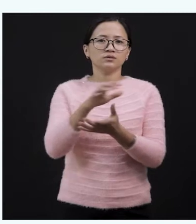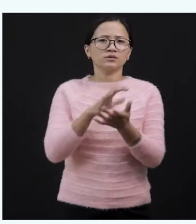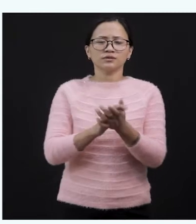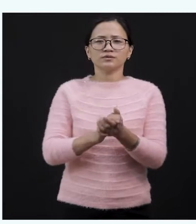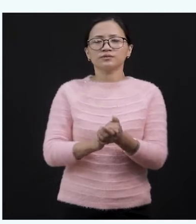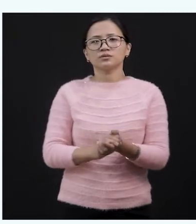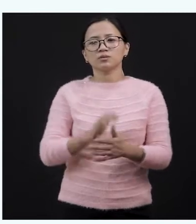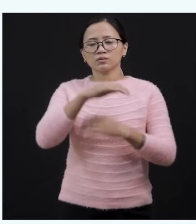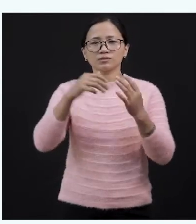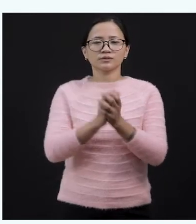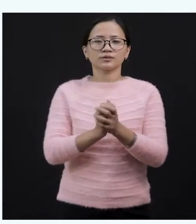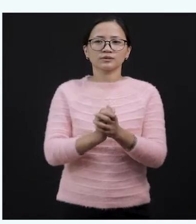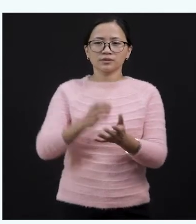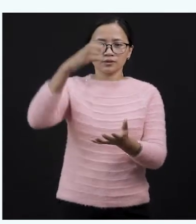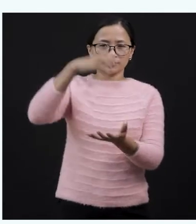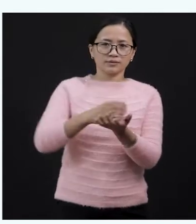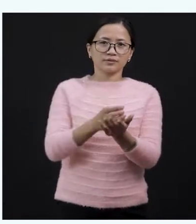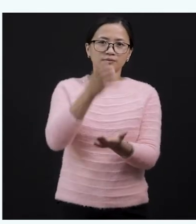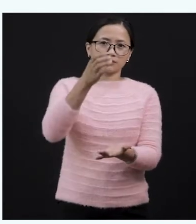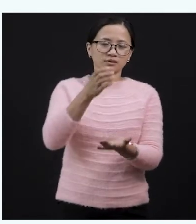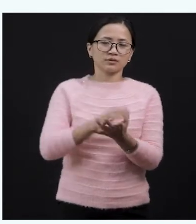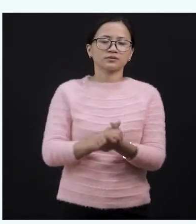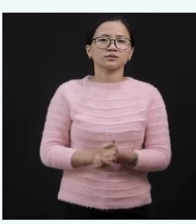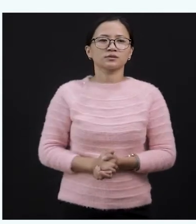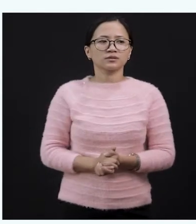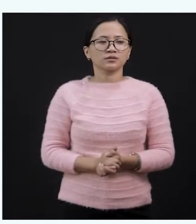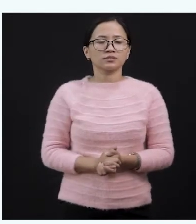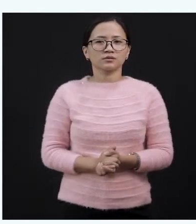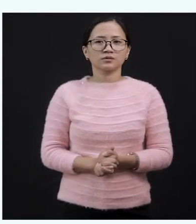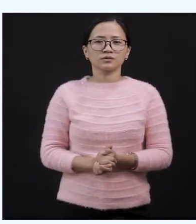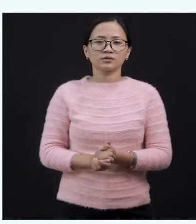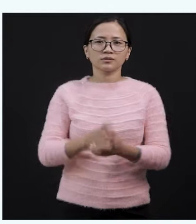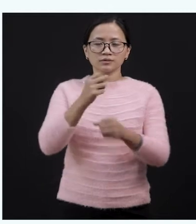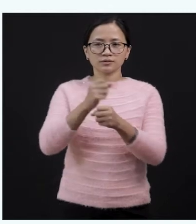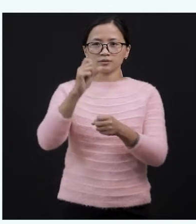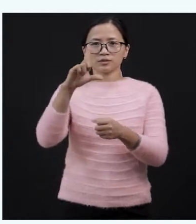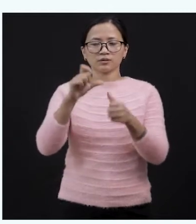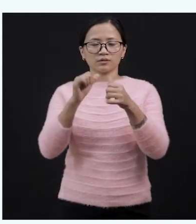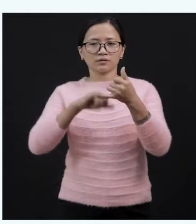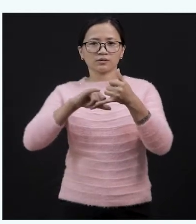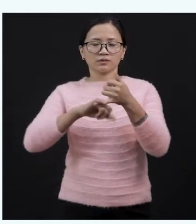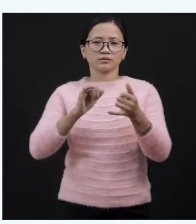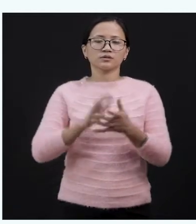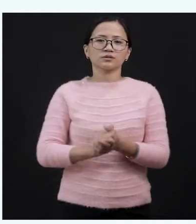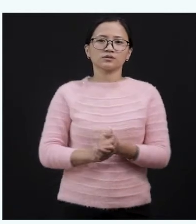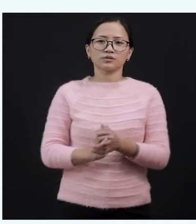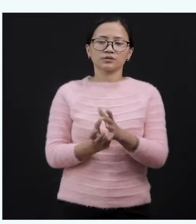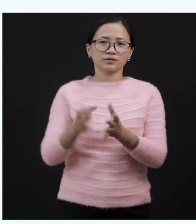this candle with that glass. And that glass should be in inverted